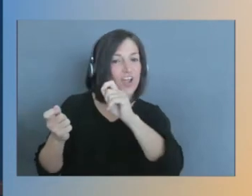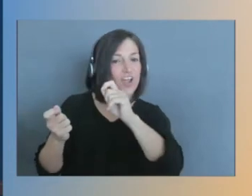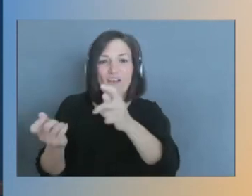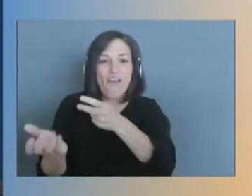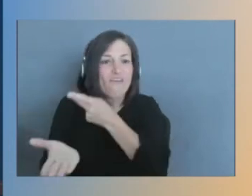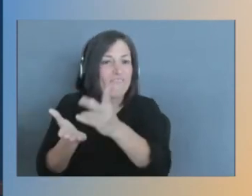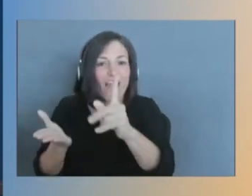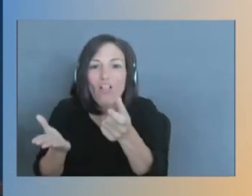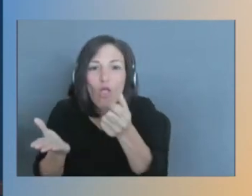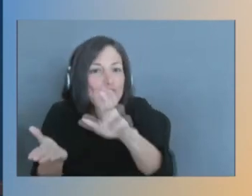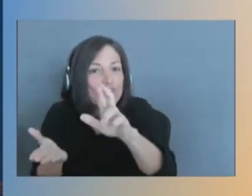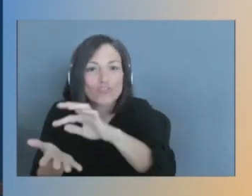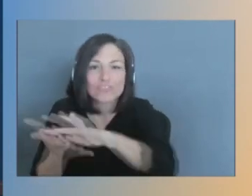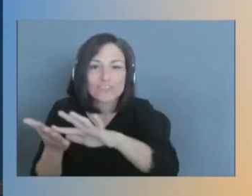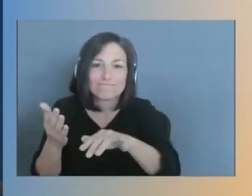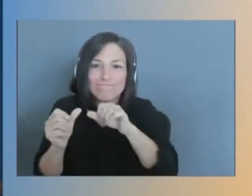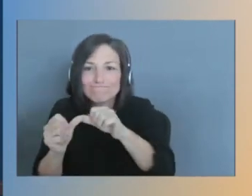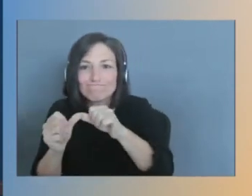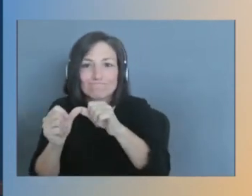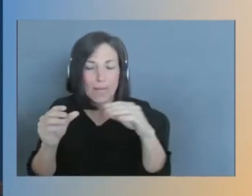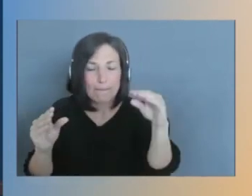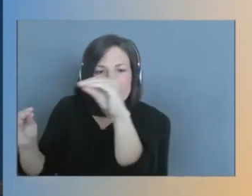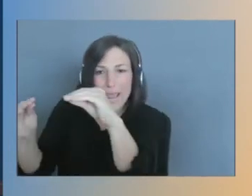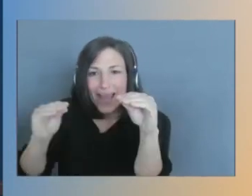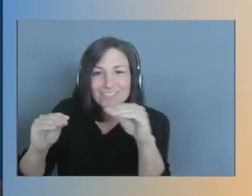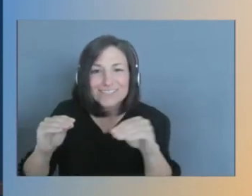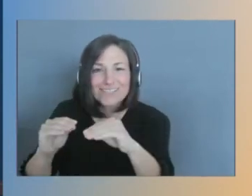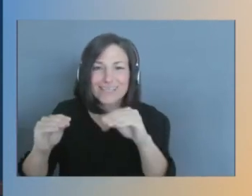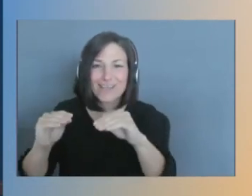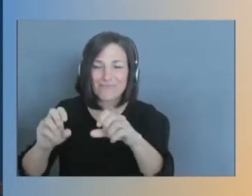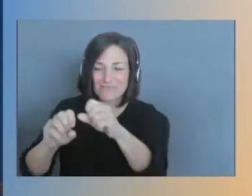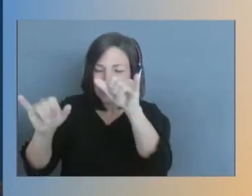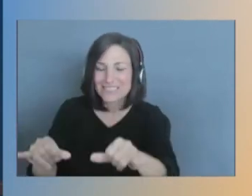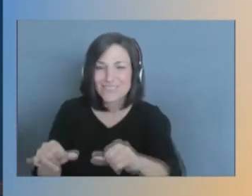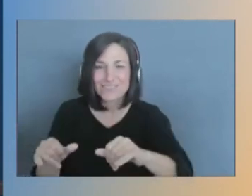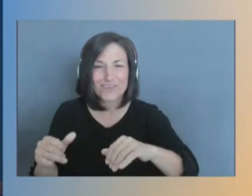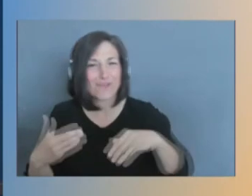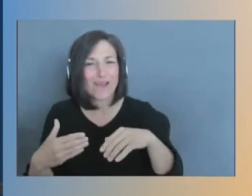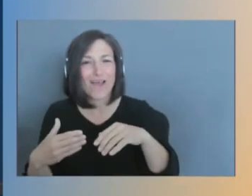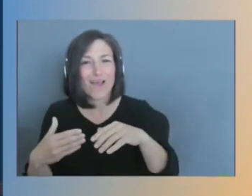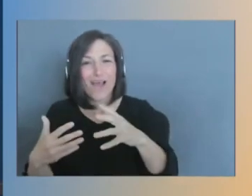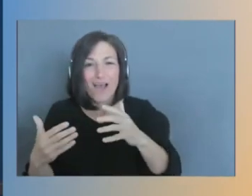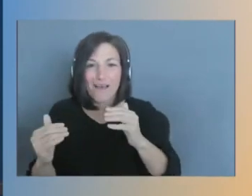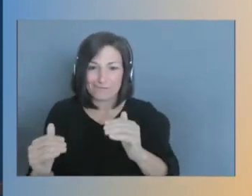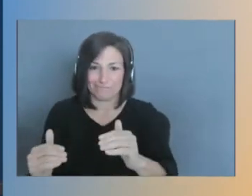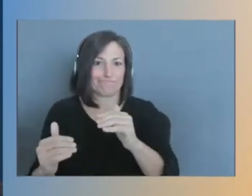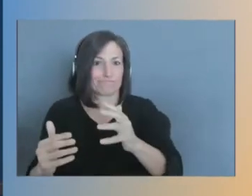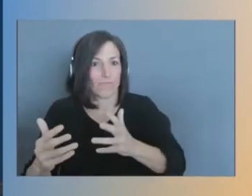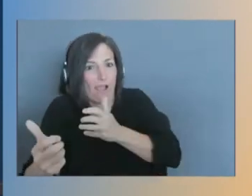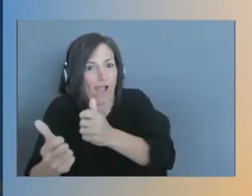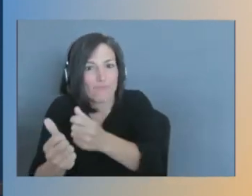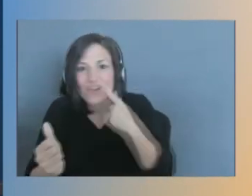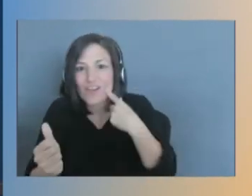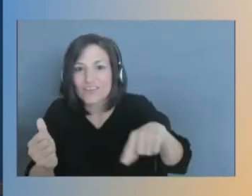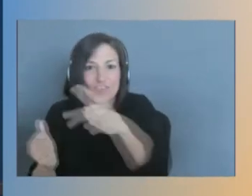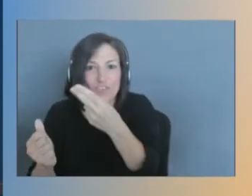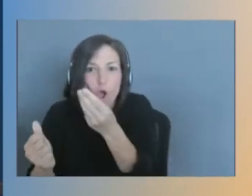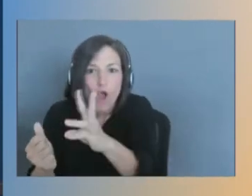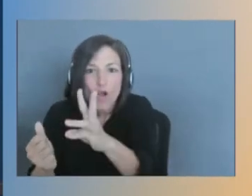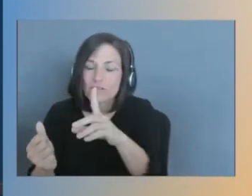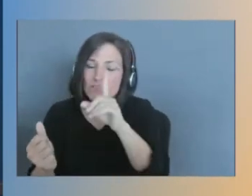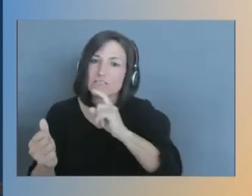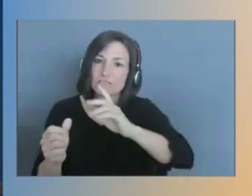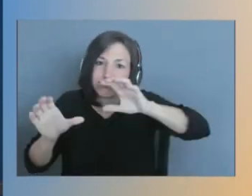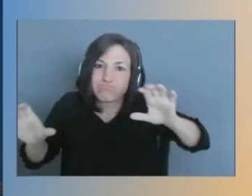about patching of the underlying system. New hardware upgrades would require like massive recertification efforts. That's kind